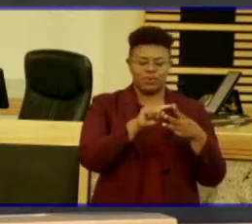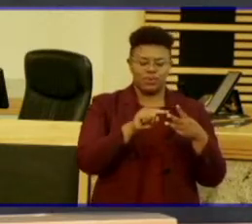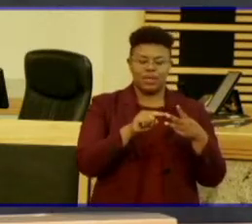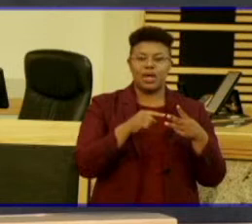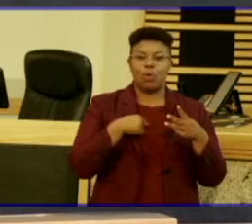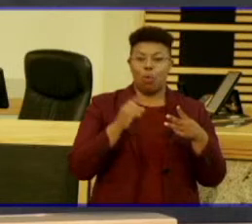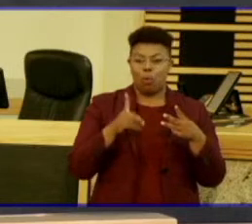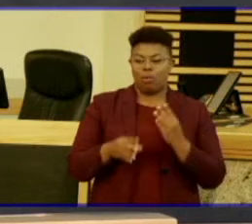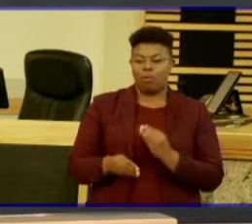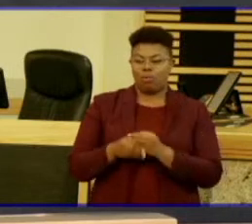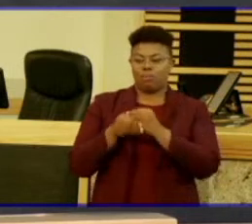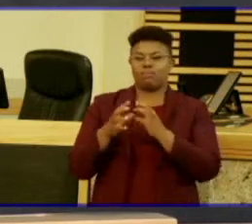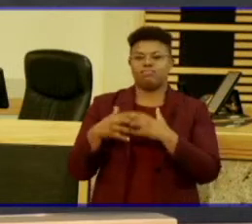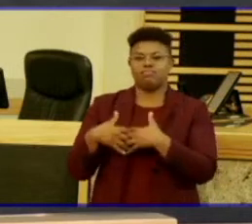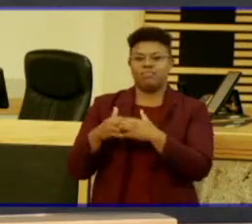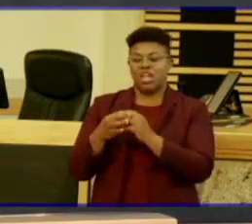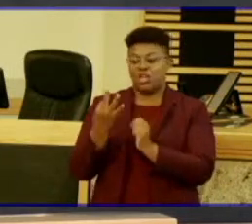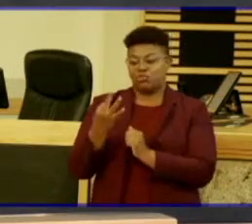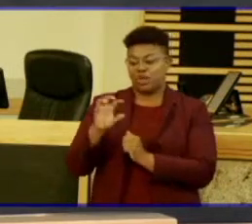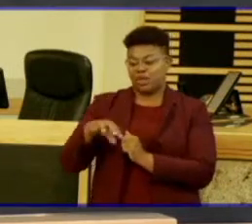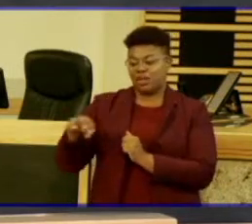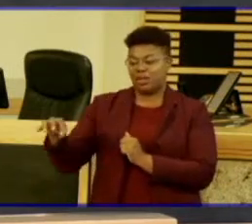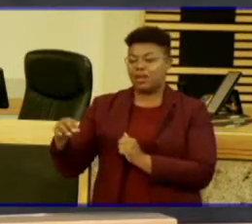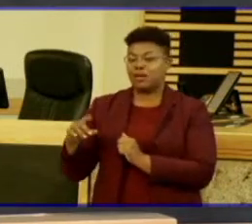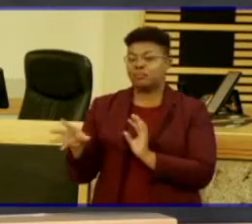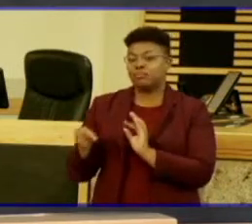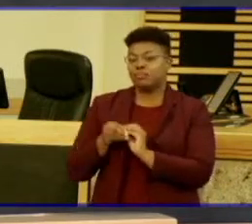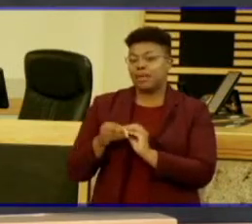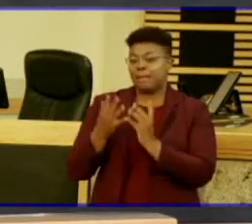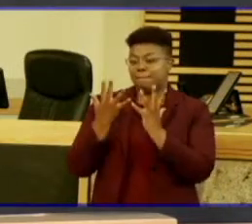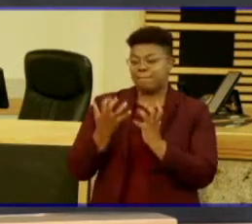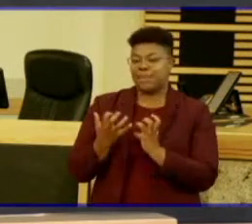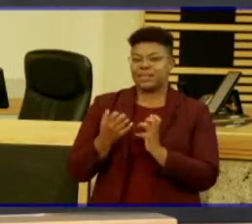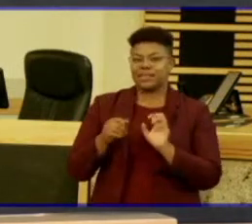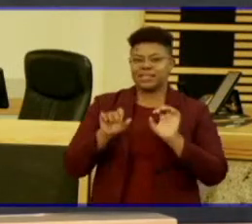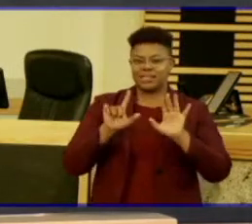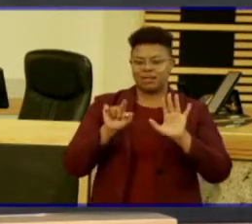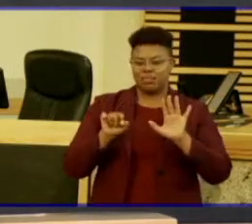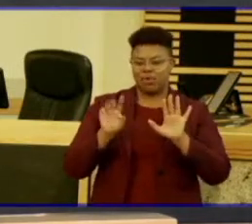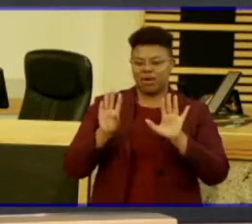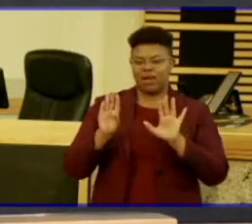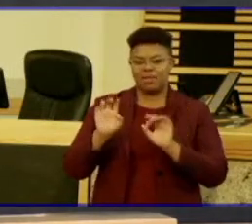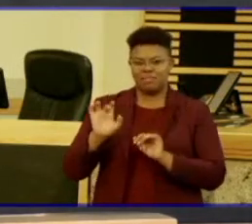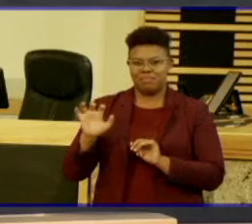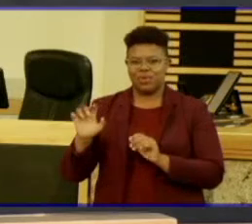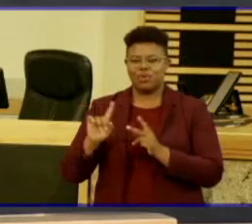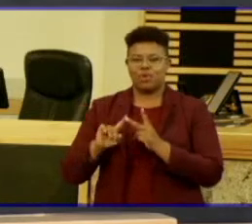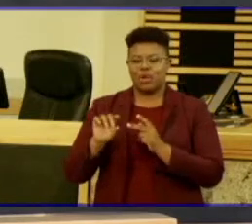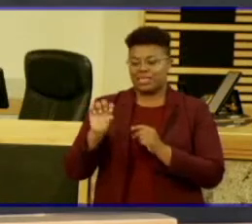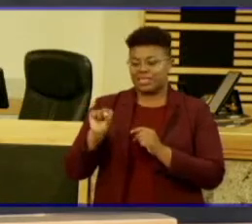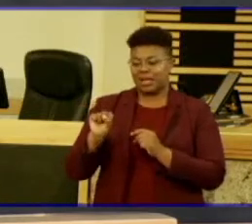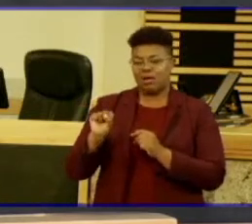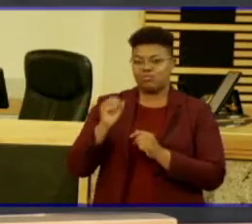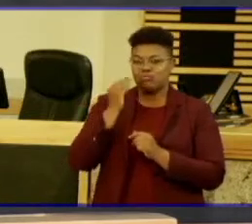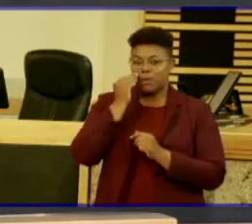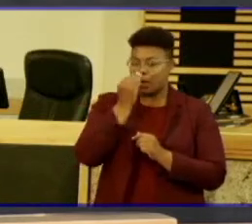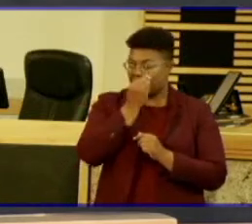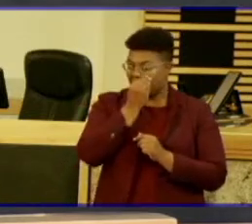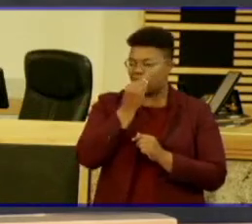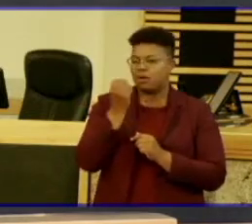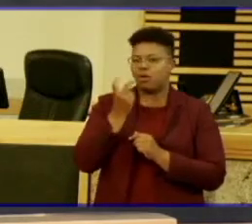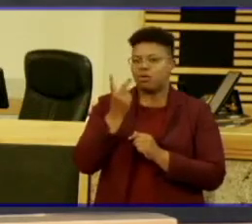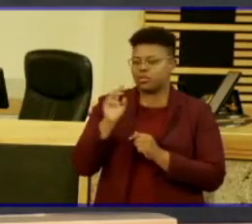with a budget allocation of 7.9 million will be established in Sarapatman, Amatole, and Alfred Nzo in partnership with